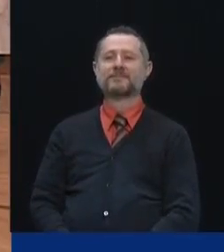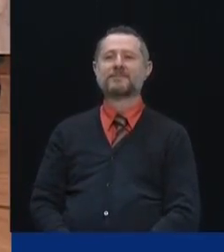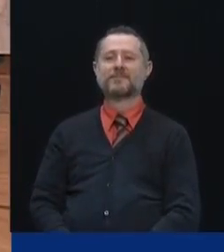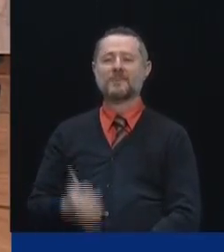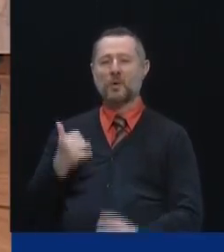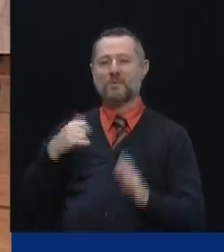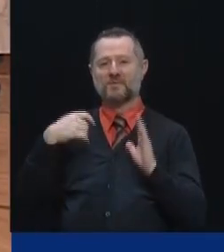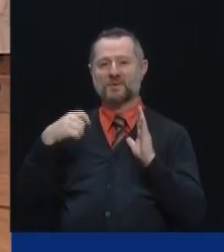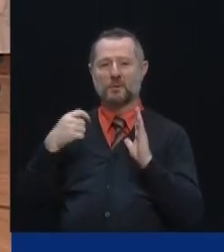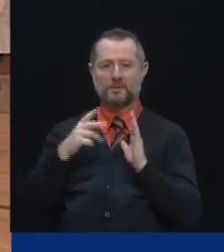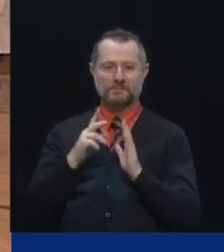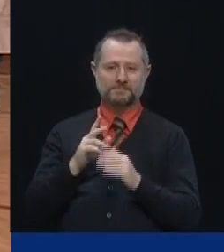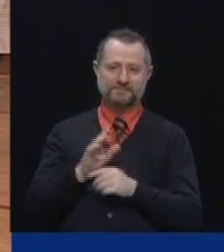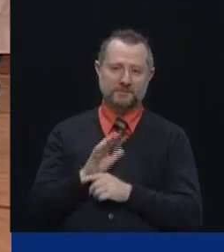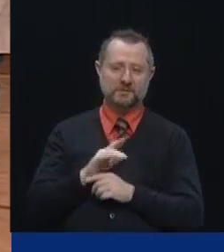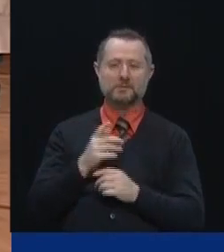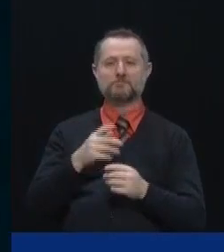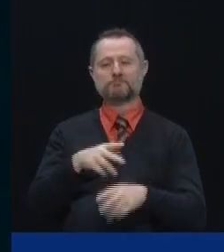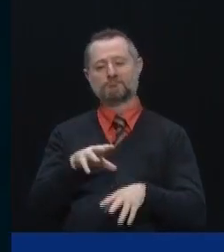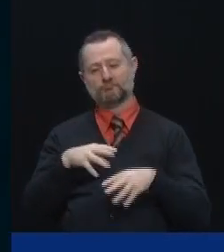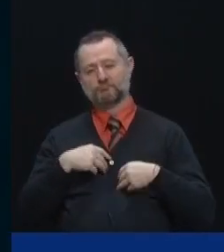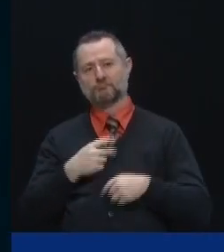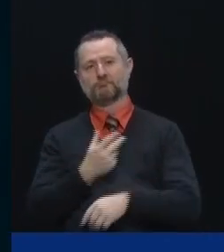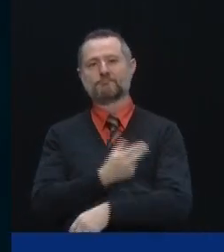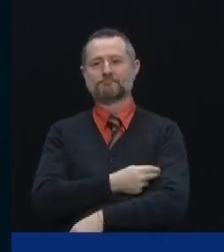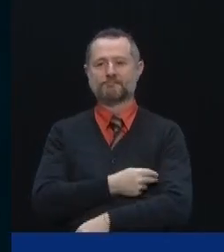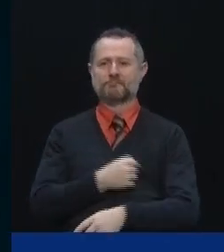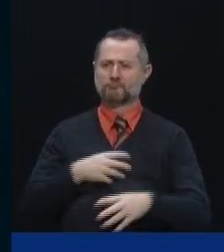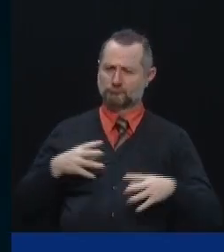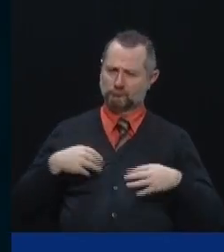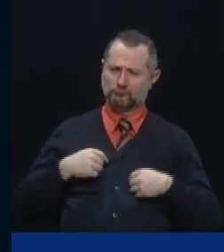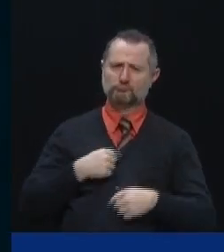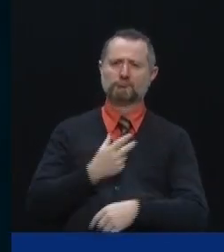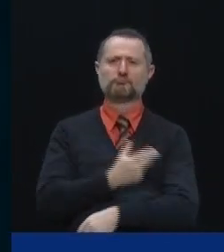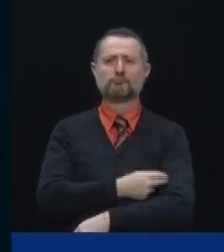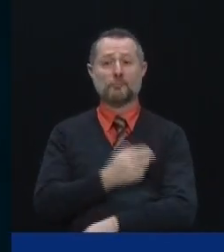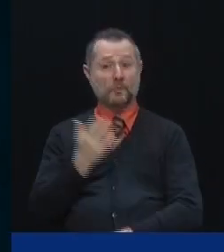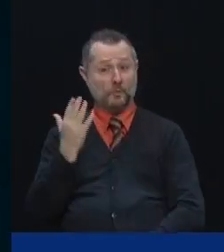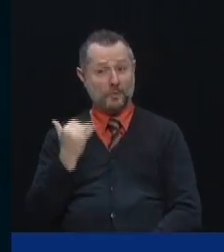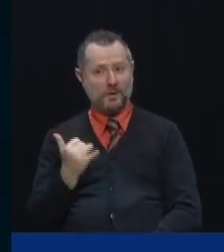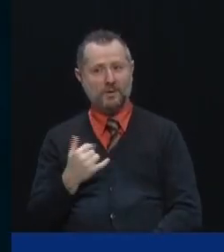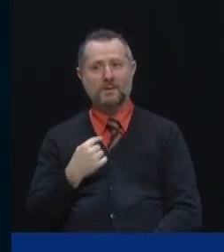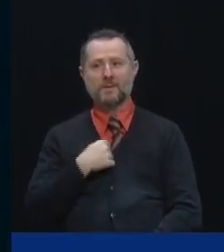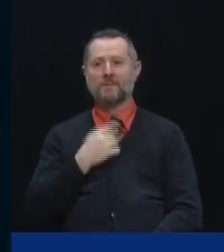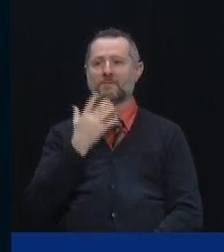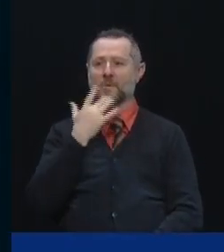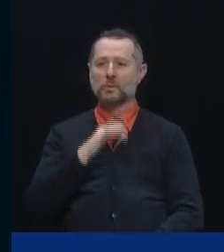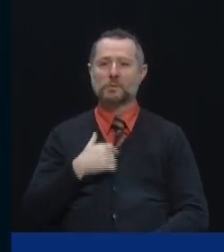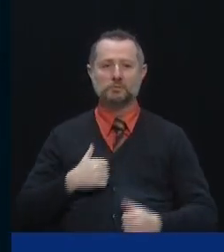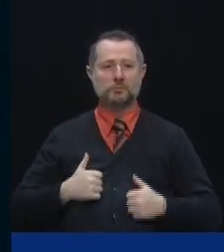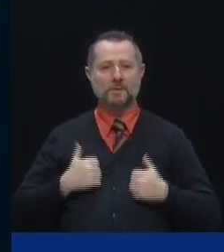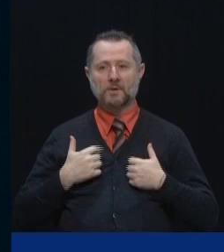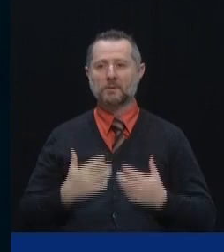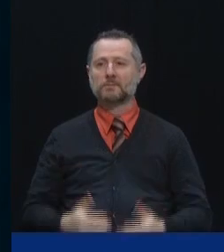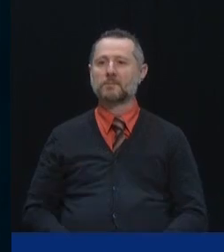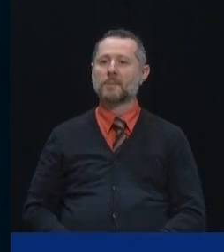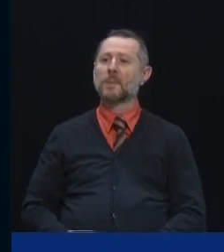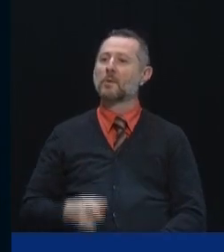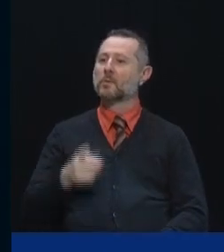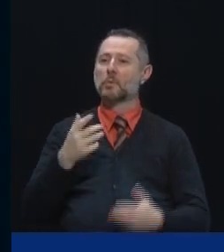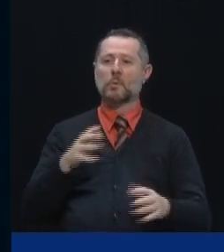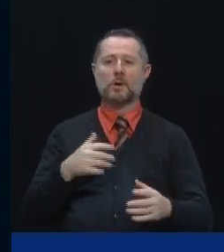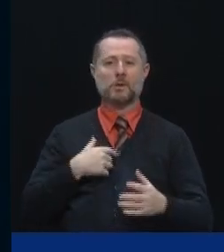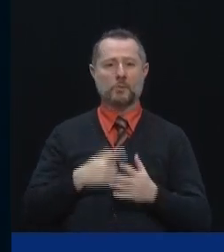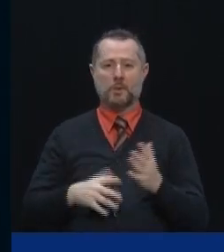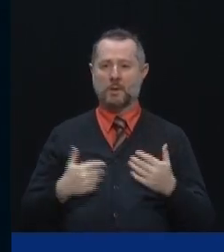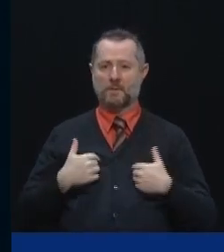vaccine out of fear and out of hope. I'm taking the COVID-19 vaccine because I was fortunate enough to survive it. Trust me. You don't want what I had. No